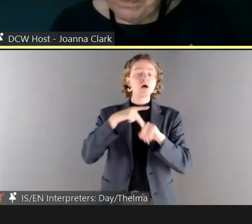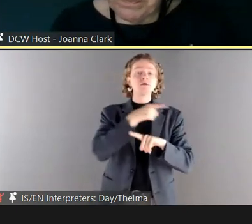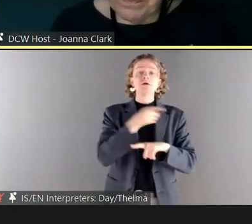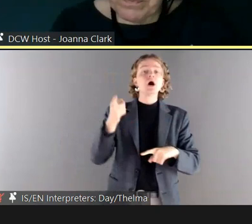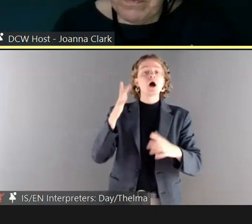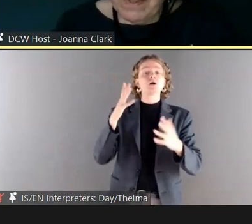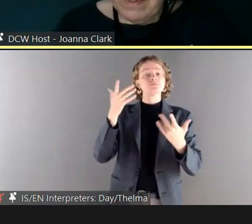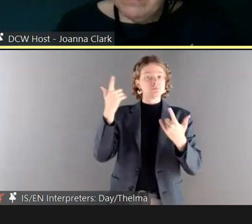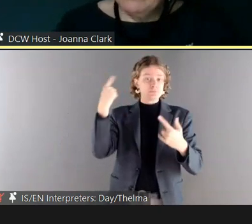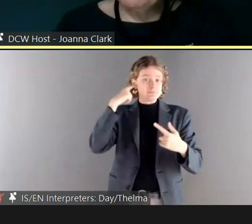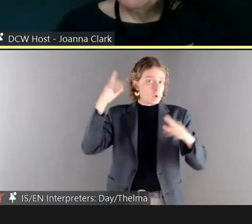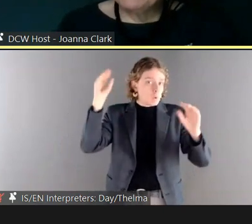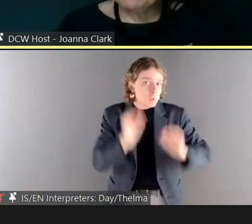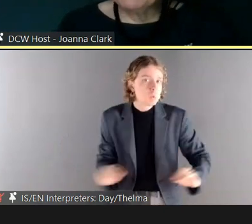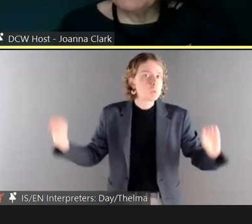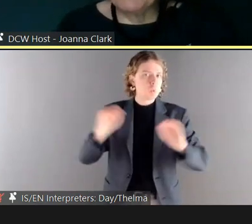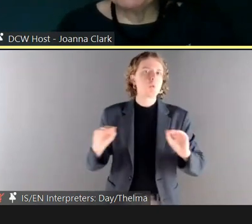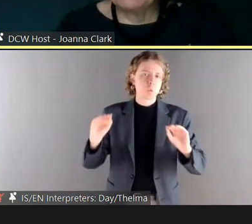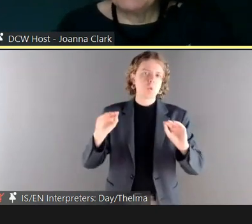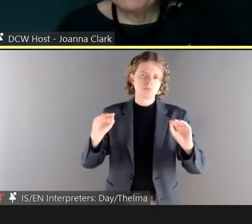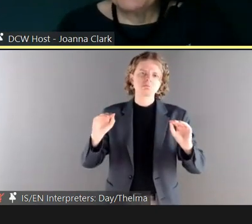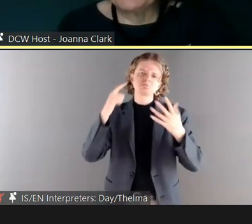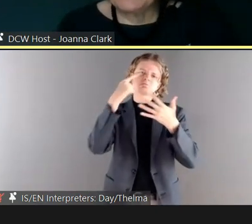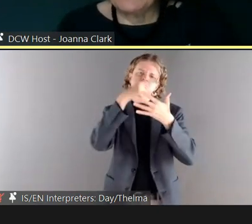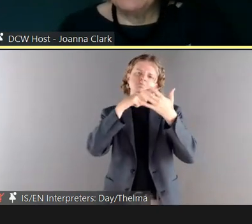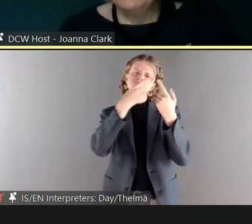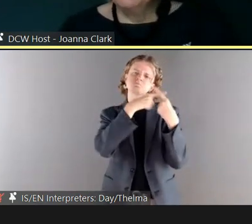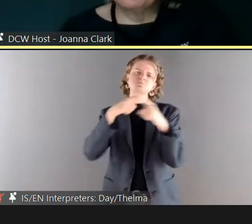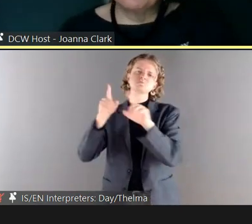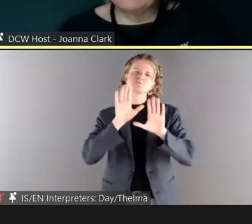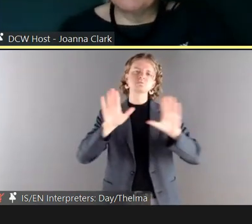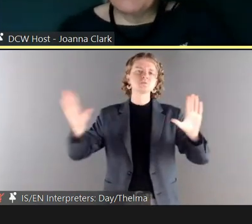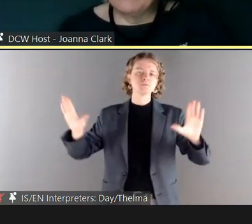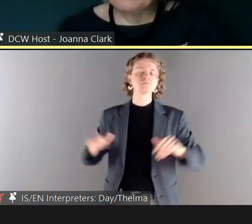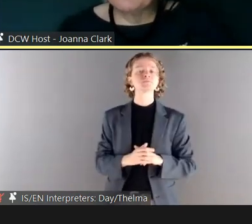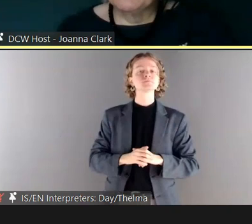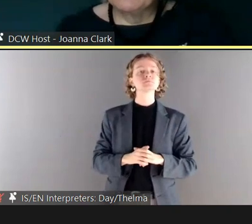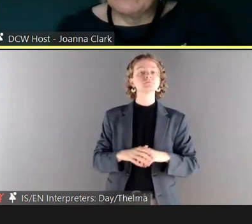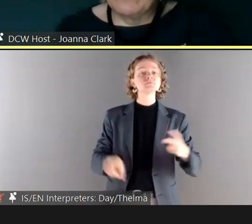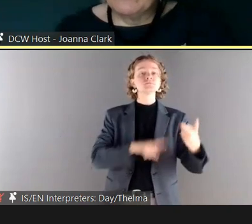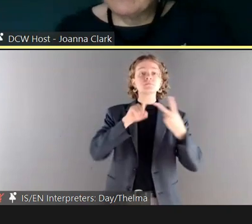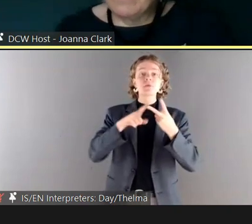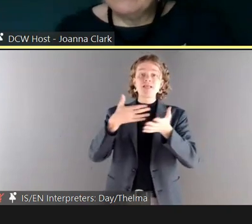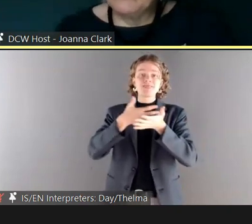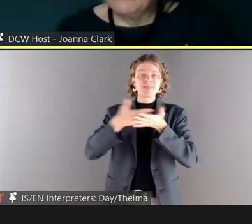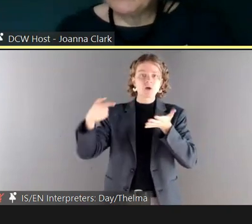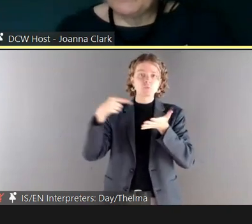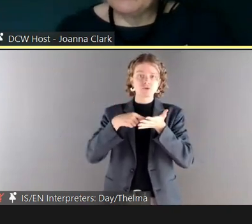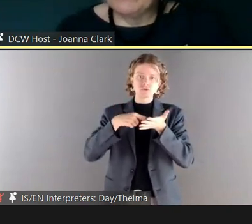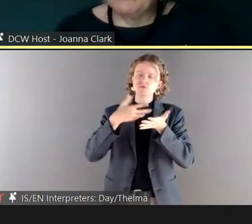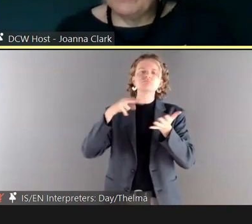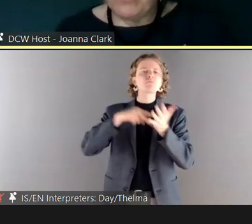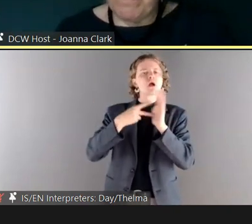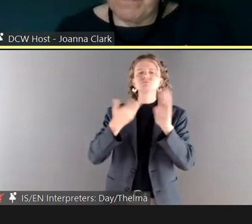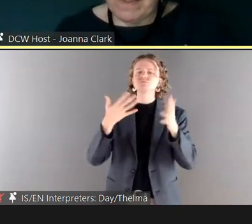all. And when we're talking about language today, we're talking about either signed or